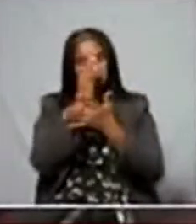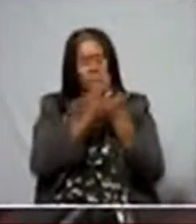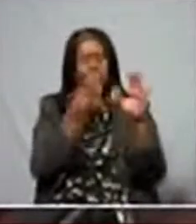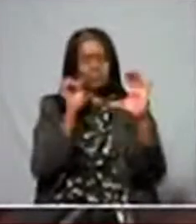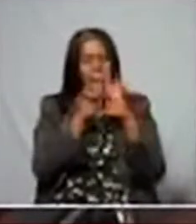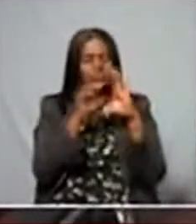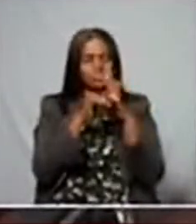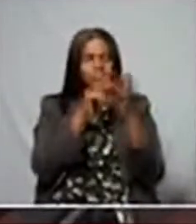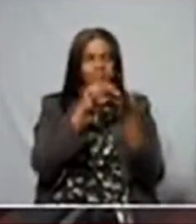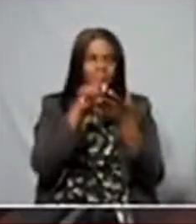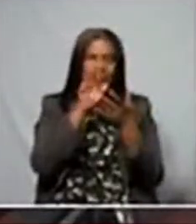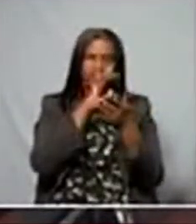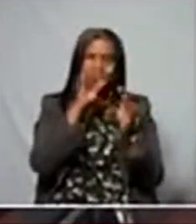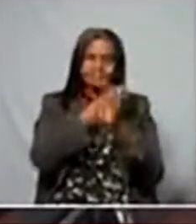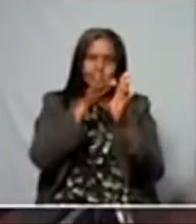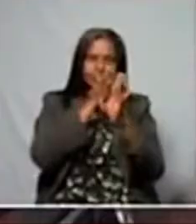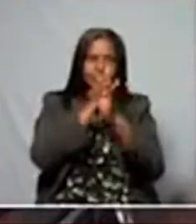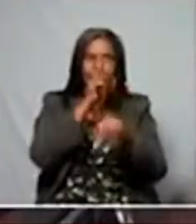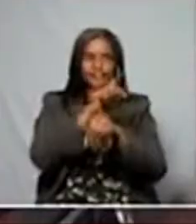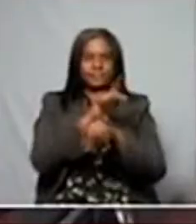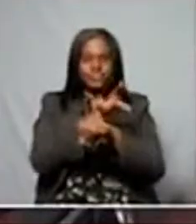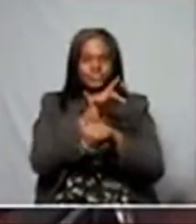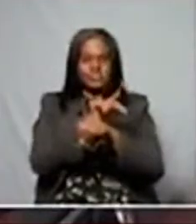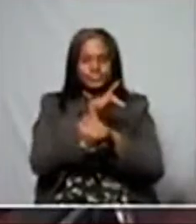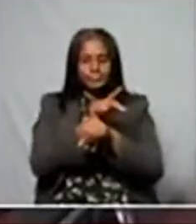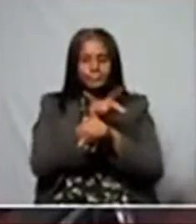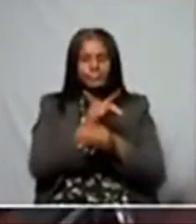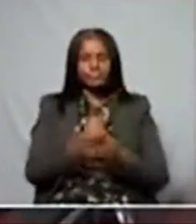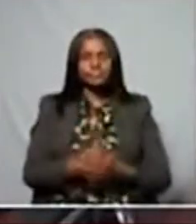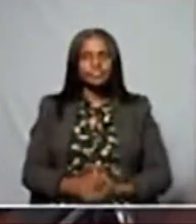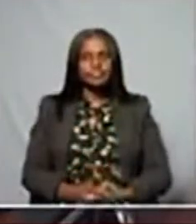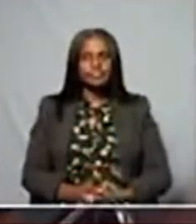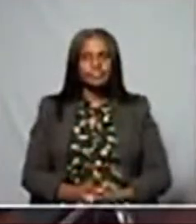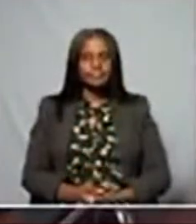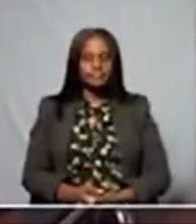paid towards a project.